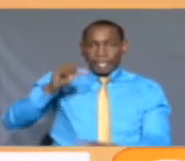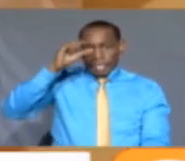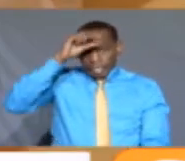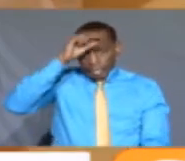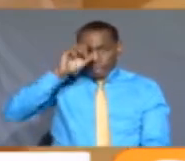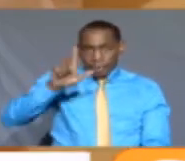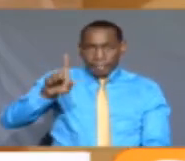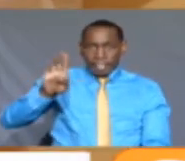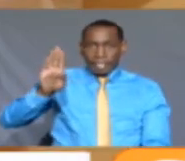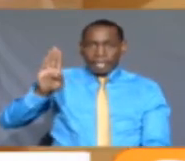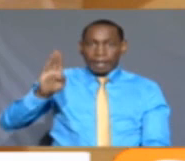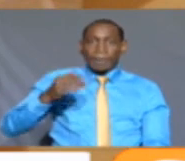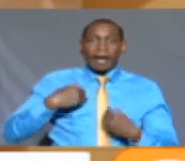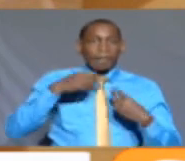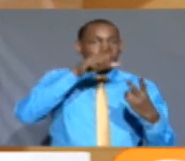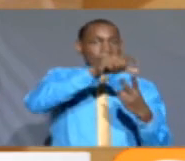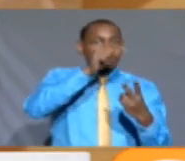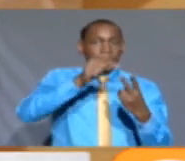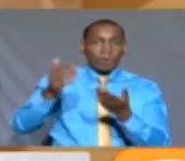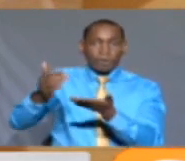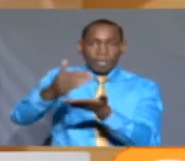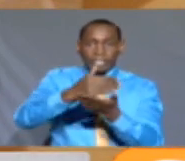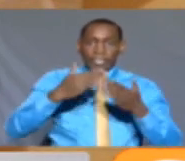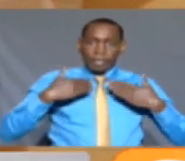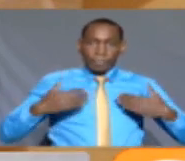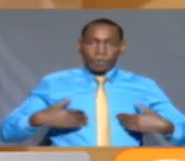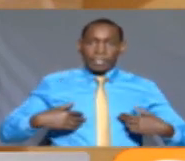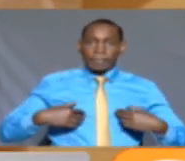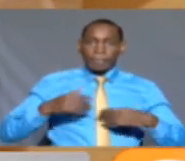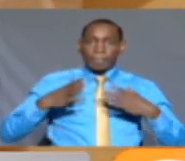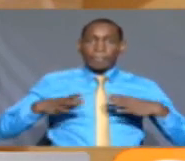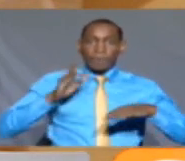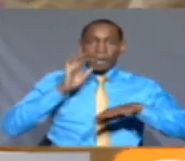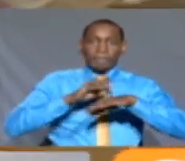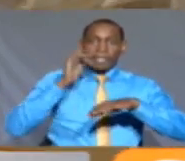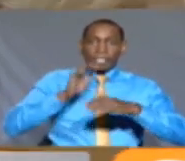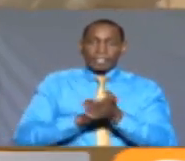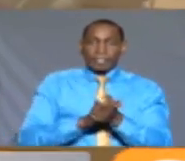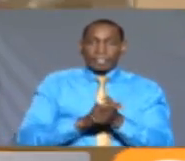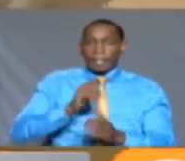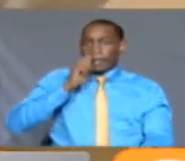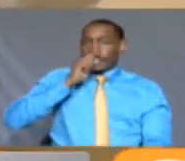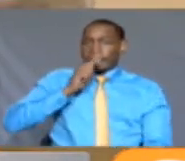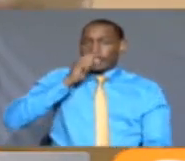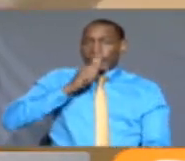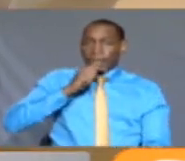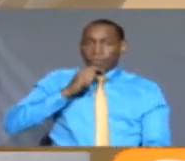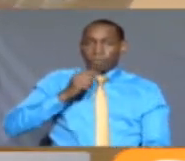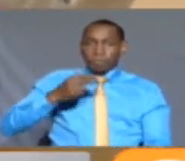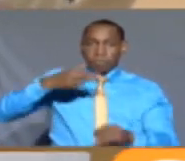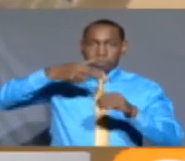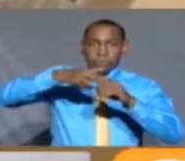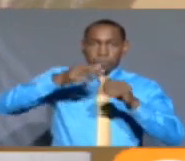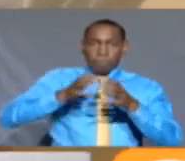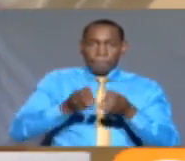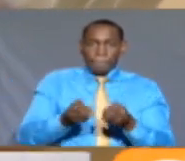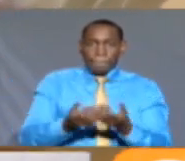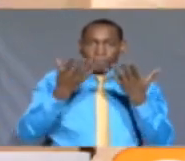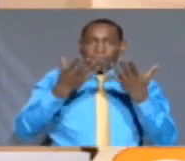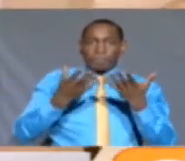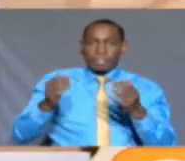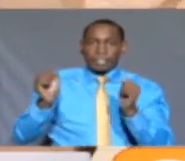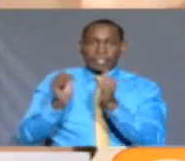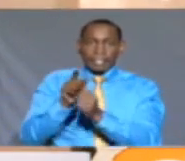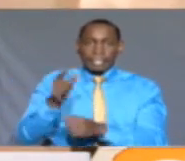government chemist is already handling samples collected from bodies of victims of the Morogoro tanker explosion in Tanzania on the 10th of